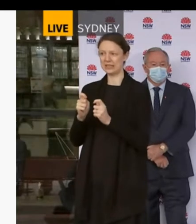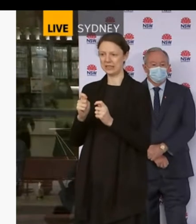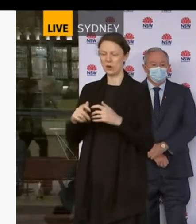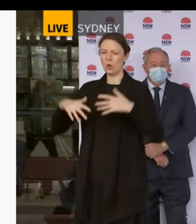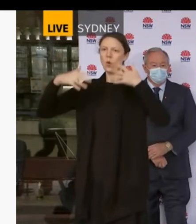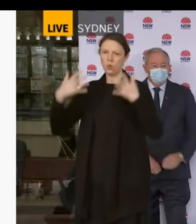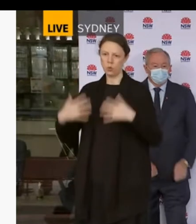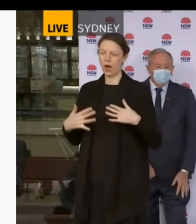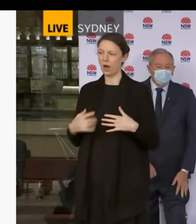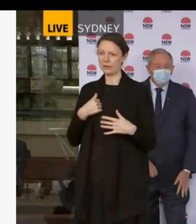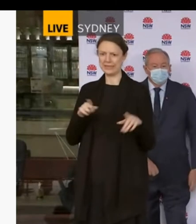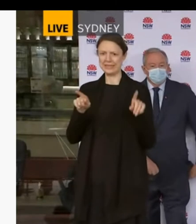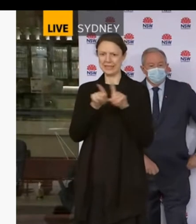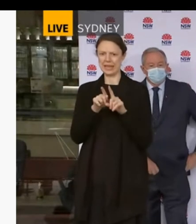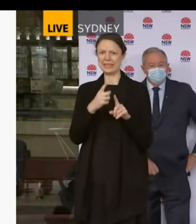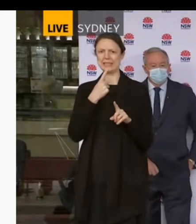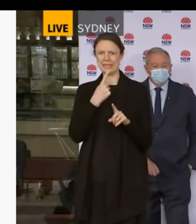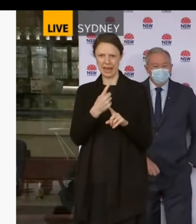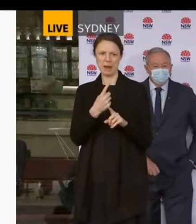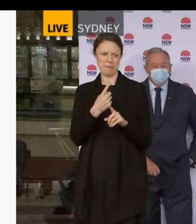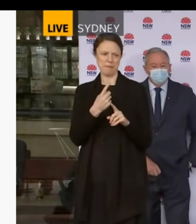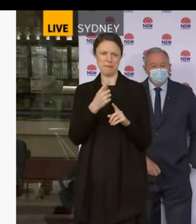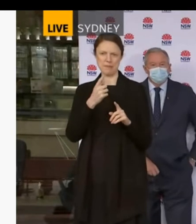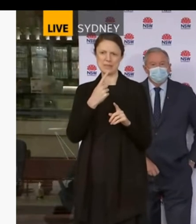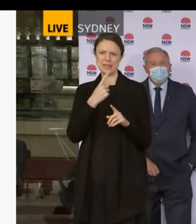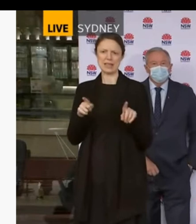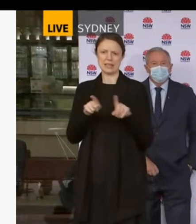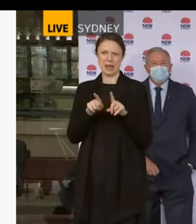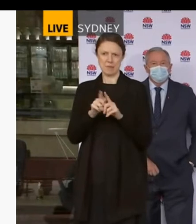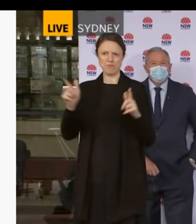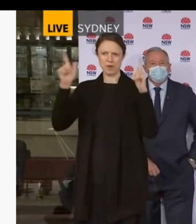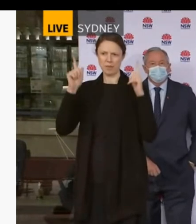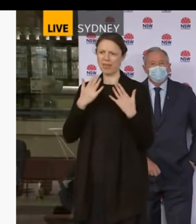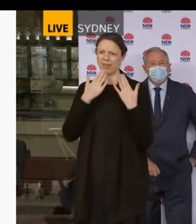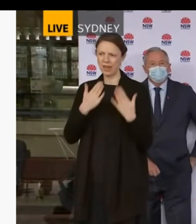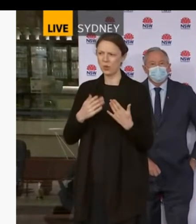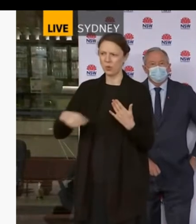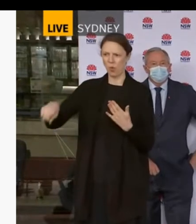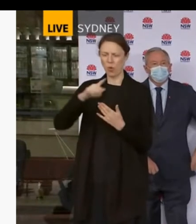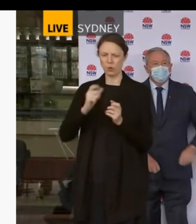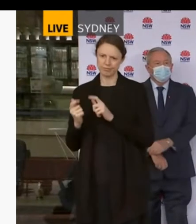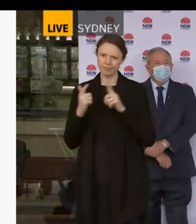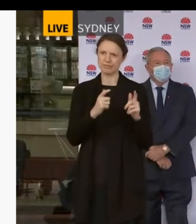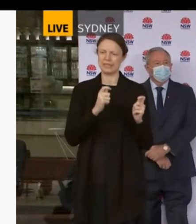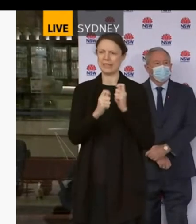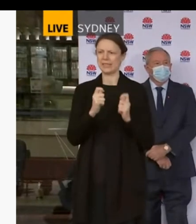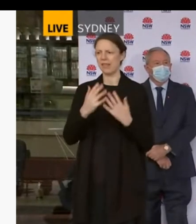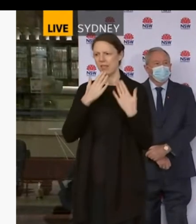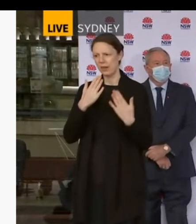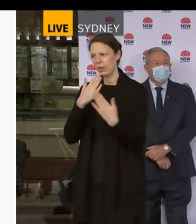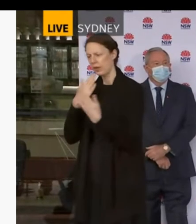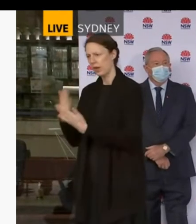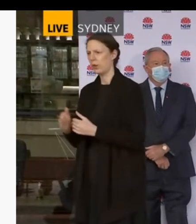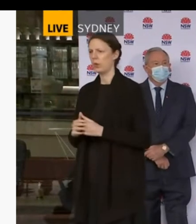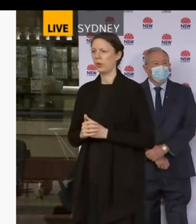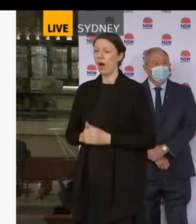Premier's appreciation for the community in coming forward? But can I also say a great thank you to all of those